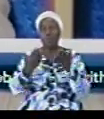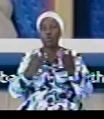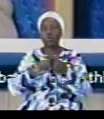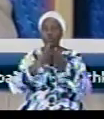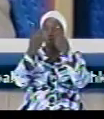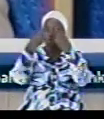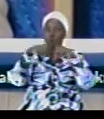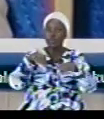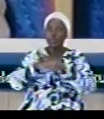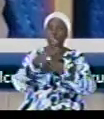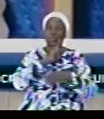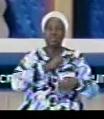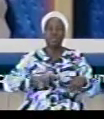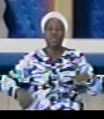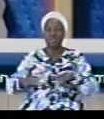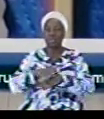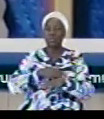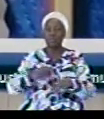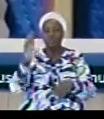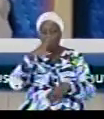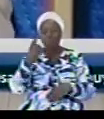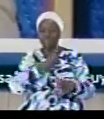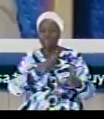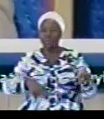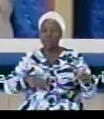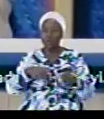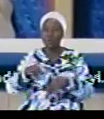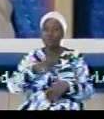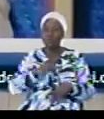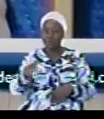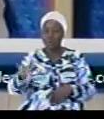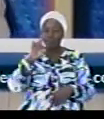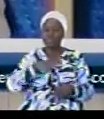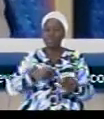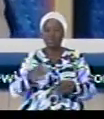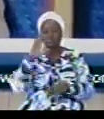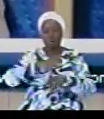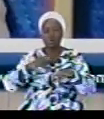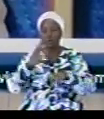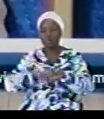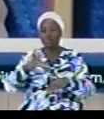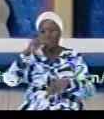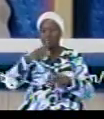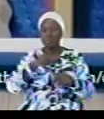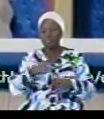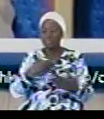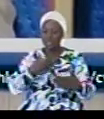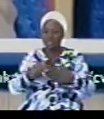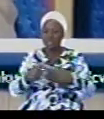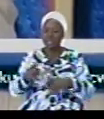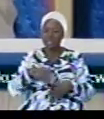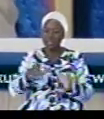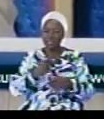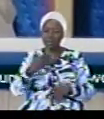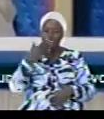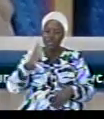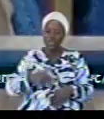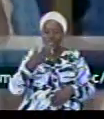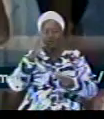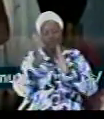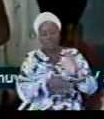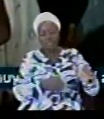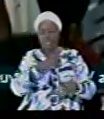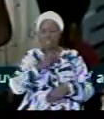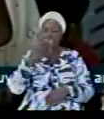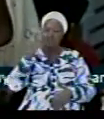Lord while he may be found. Call ye upon him while he's near. Let the wicked forsake their evil ways. And let the